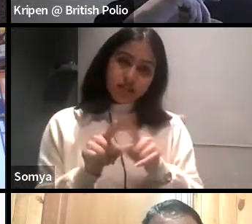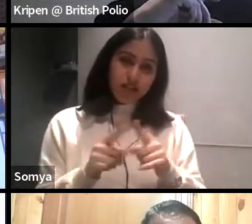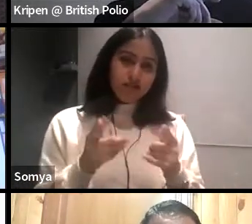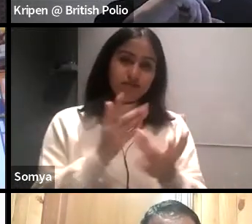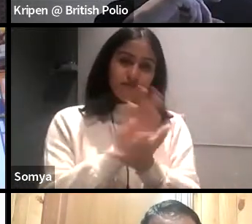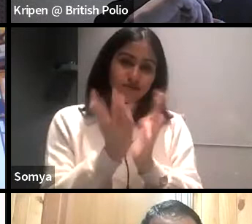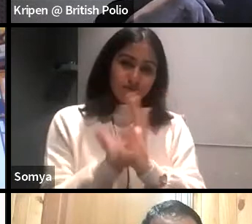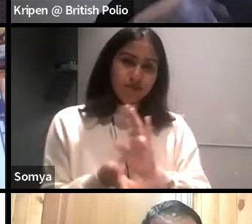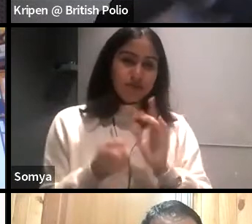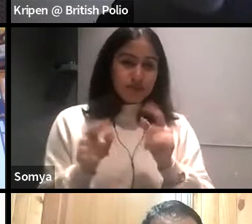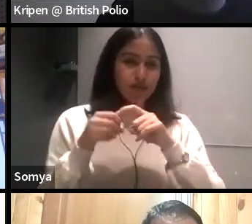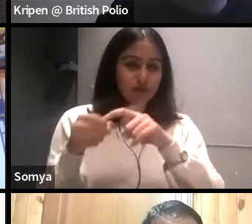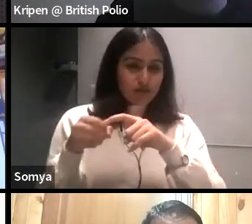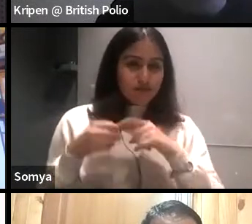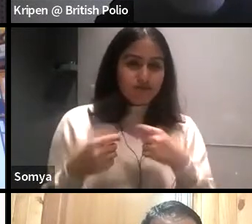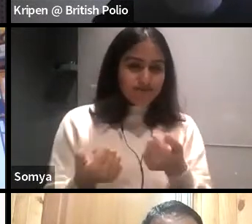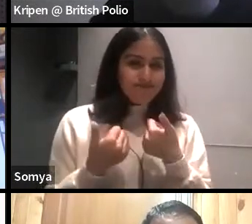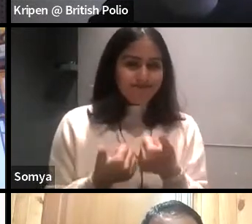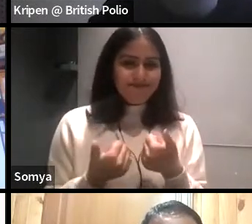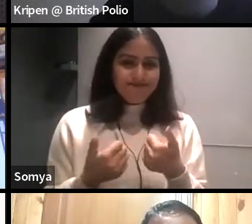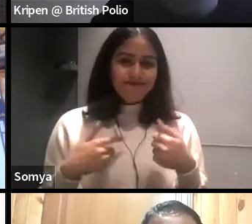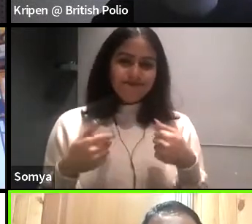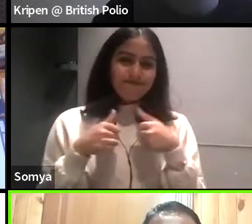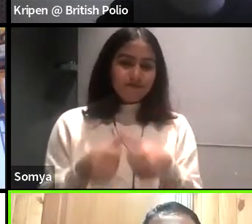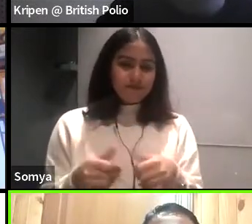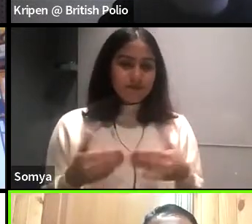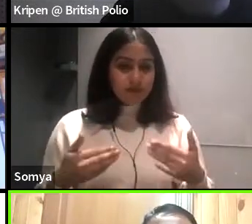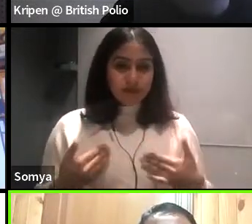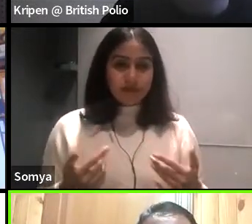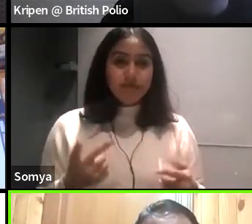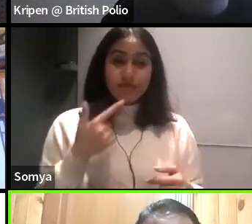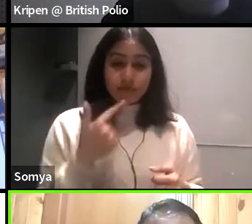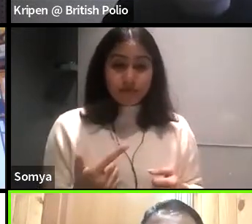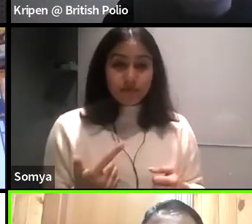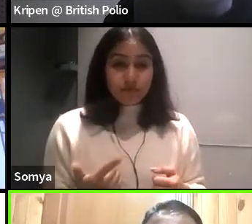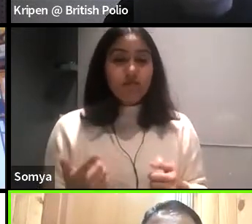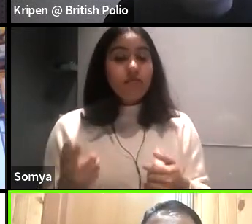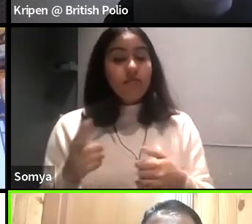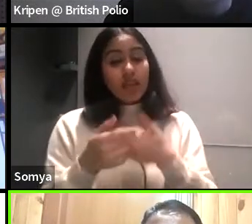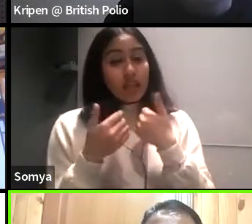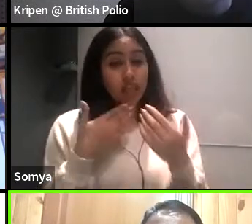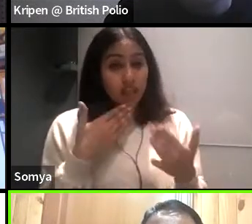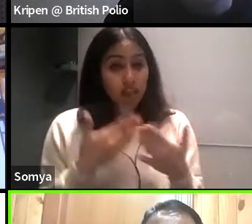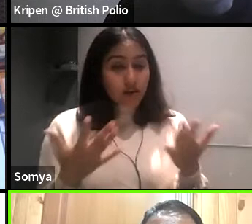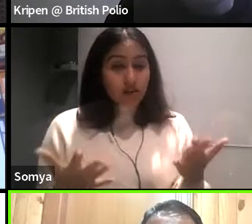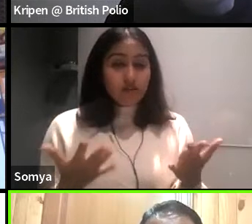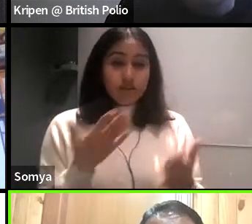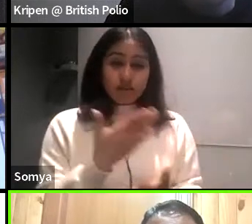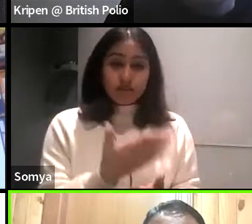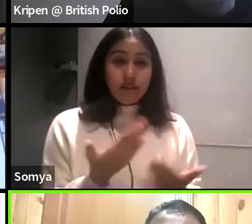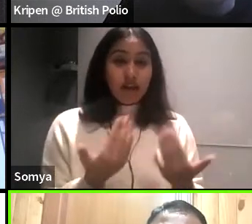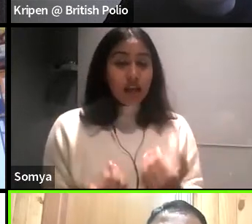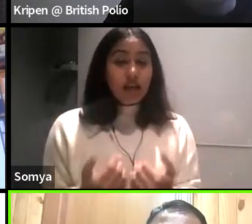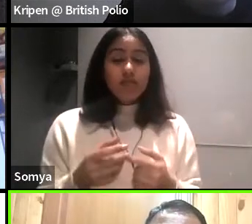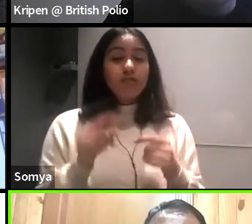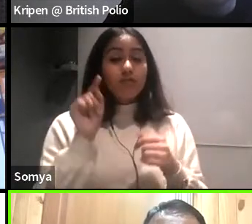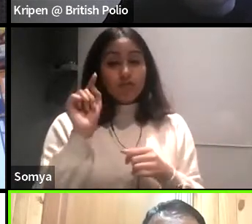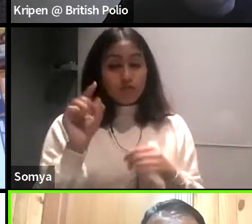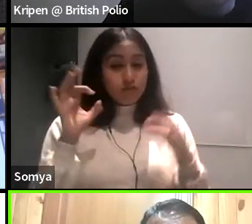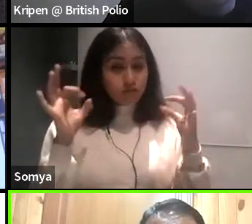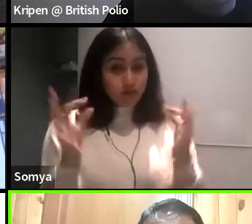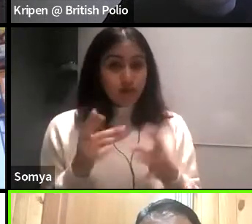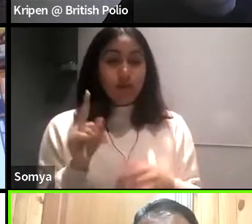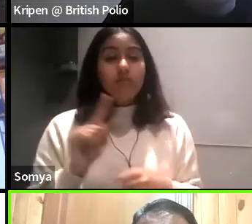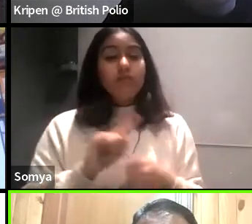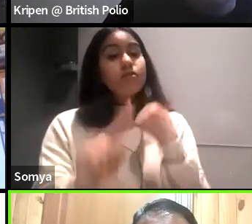you for a very good question. Thank you, Deanne, for bringing this viewpoint. My